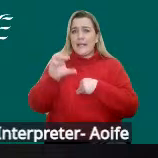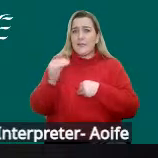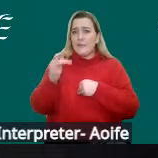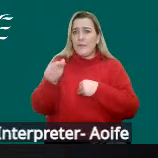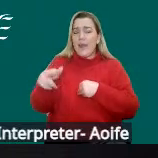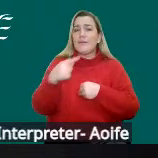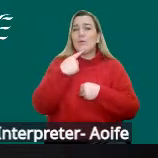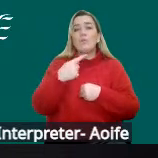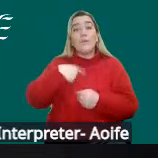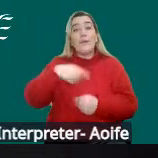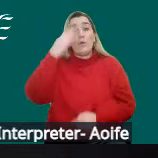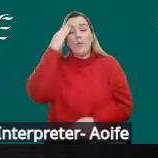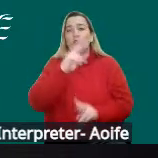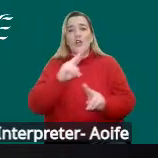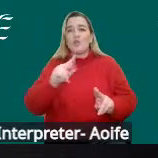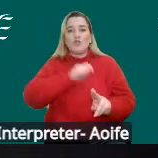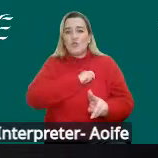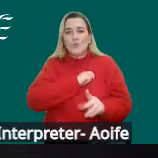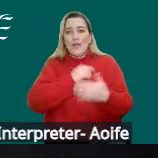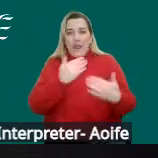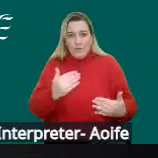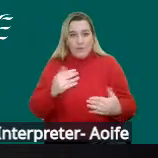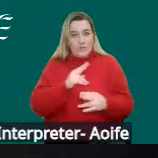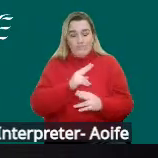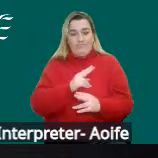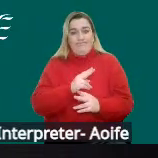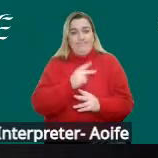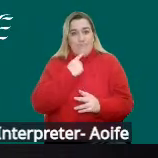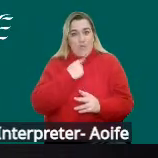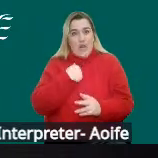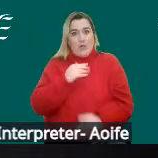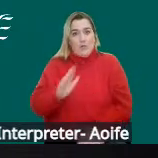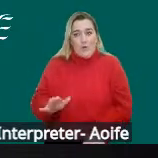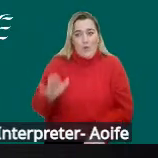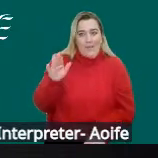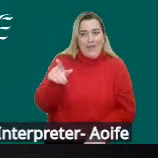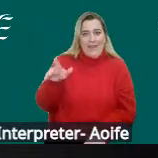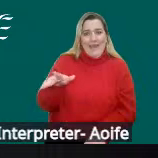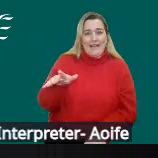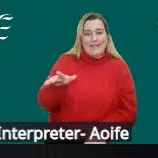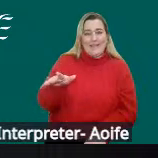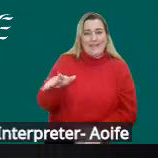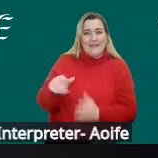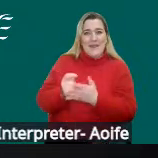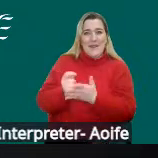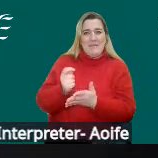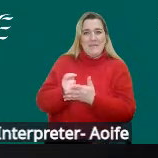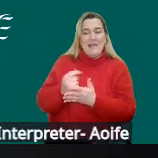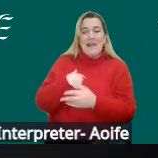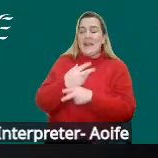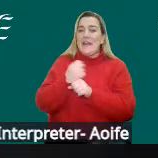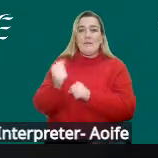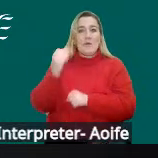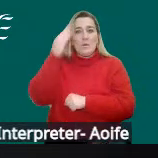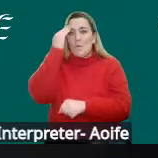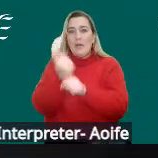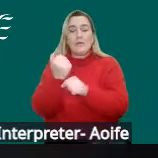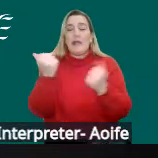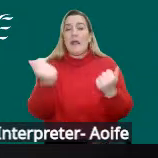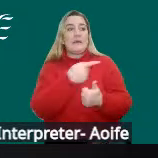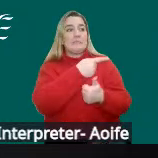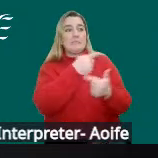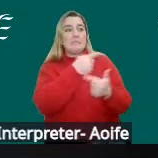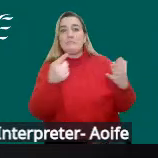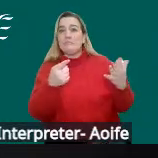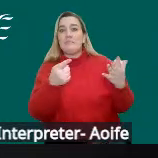true now. But I grew up in that era and I never heard of anybody taking HRT. None of